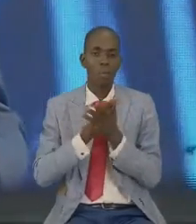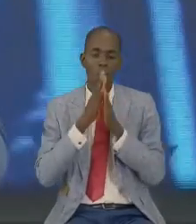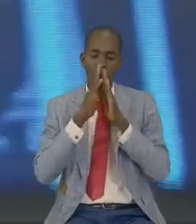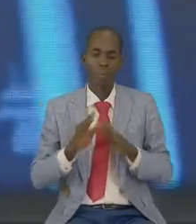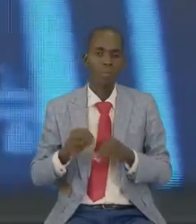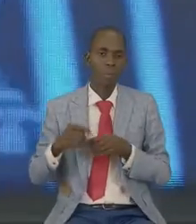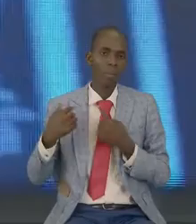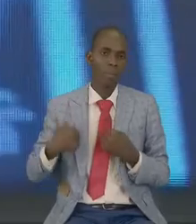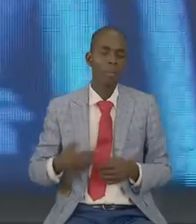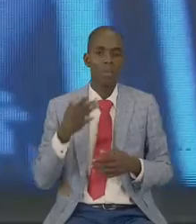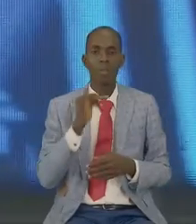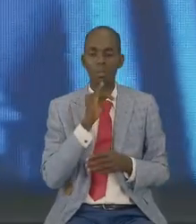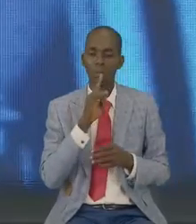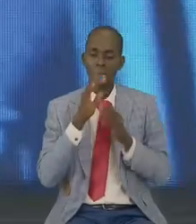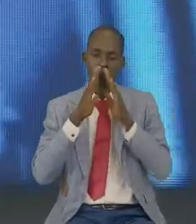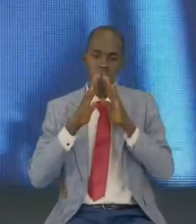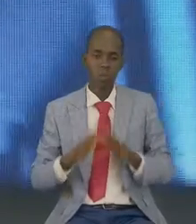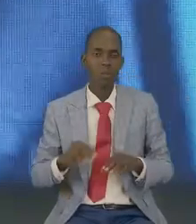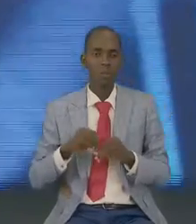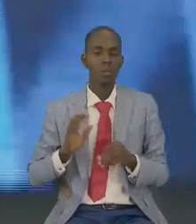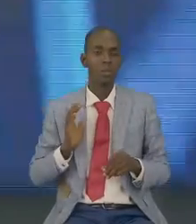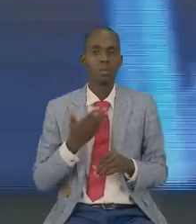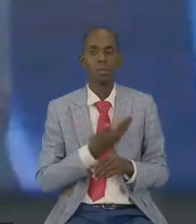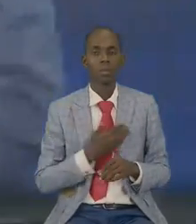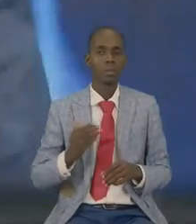There's calmness in our soul.